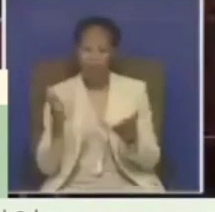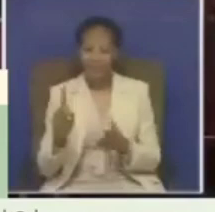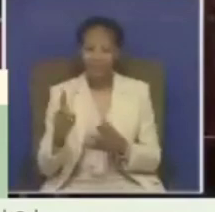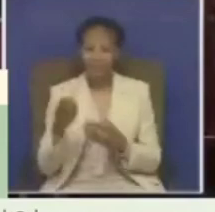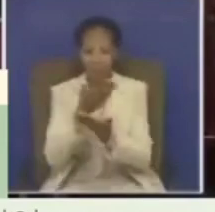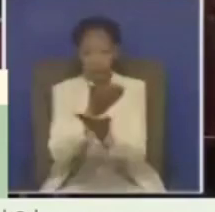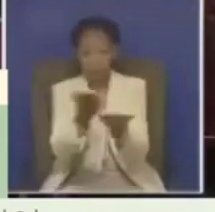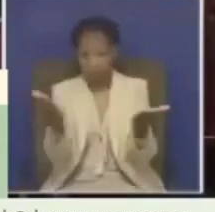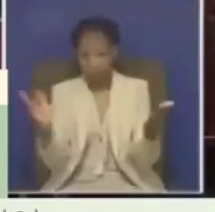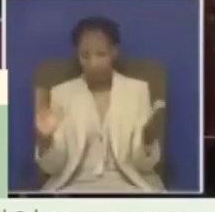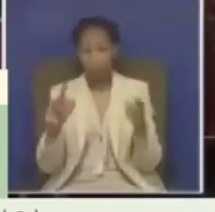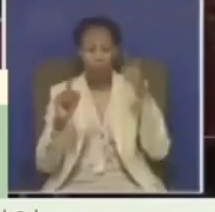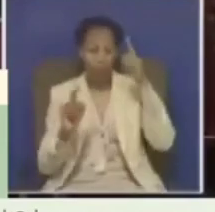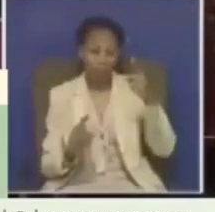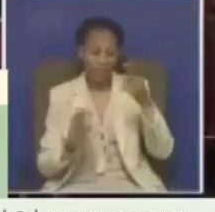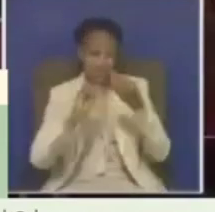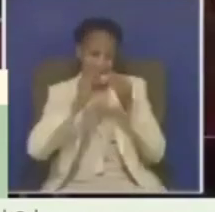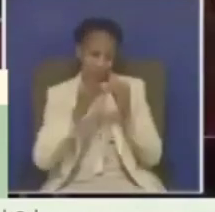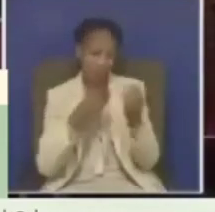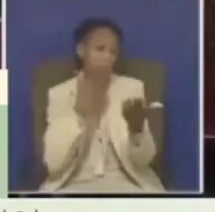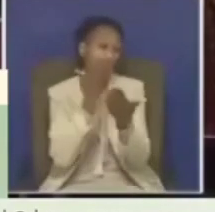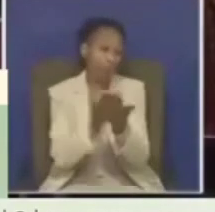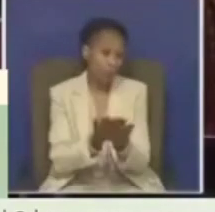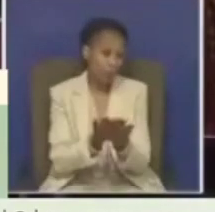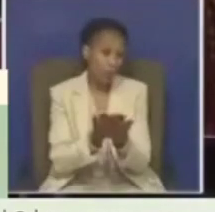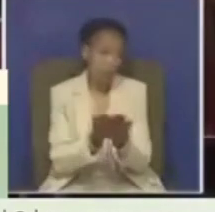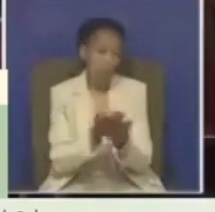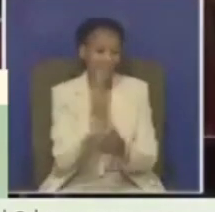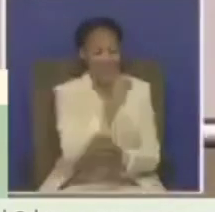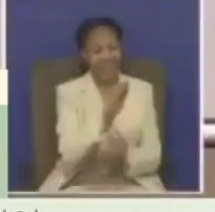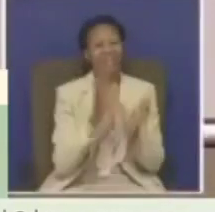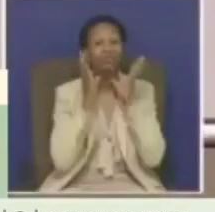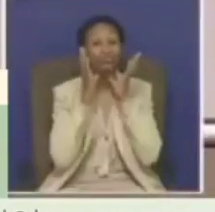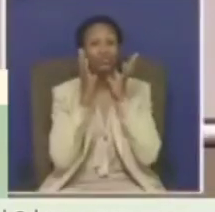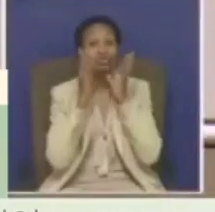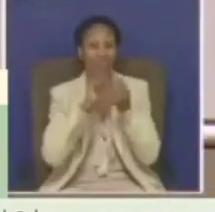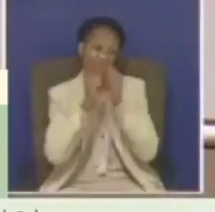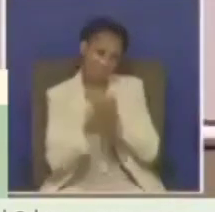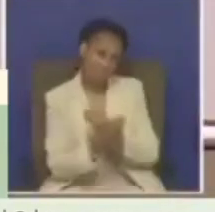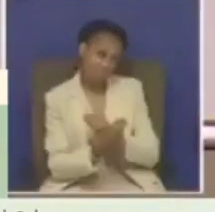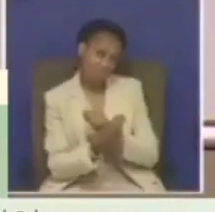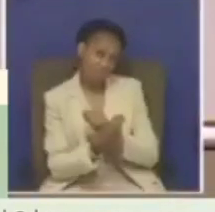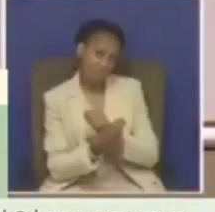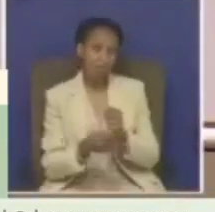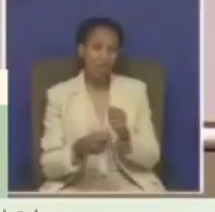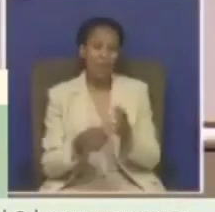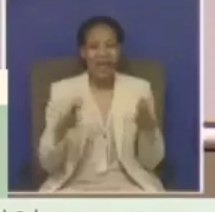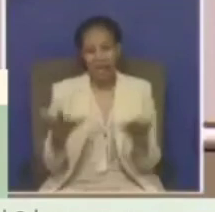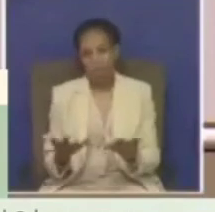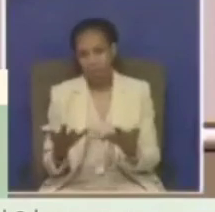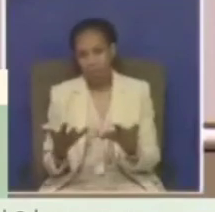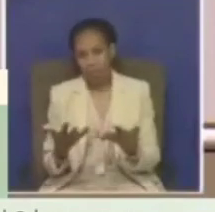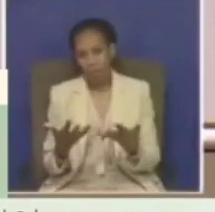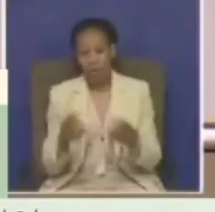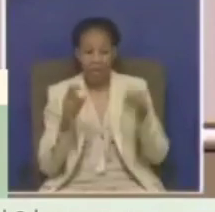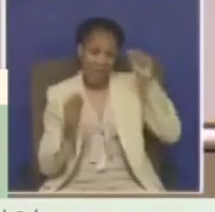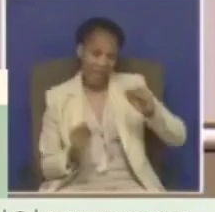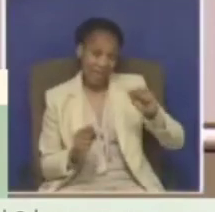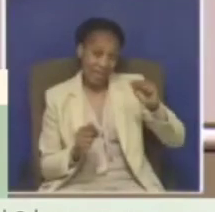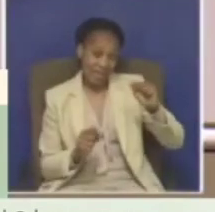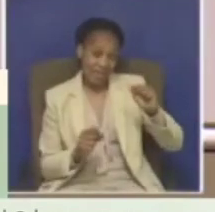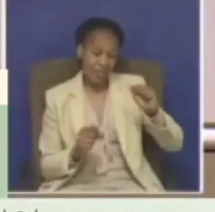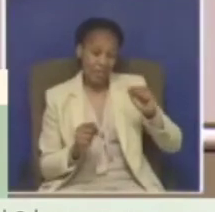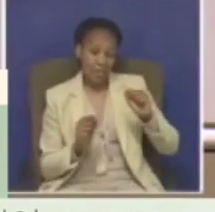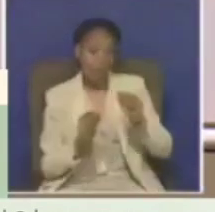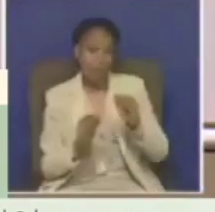House, one, amends the motion in the name of Mr. J.S. Malema in the following way. A,